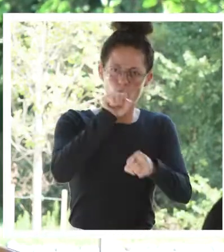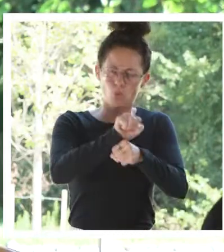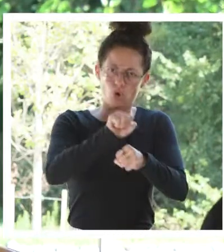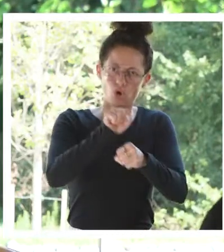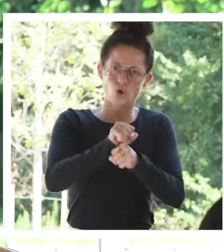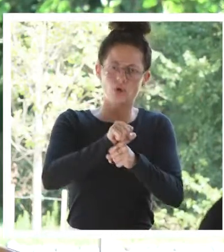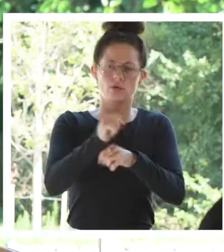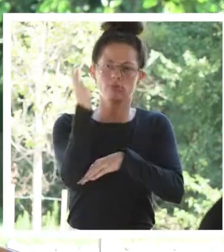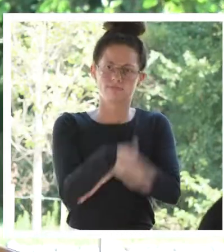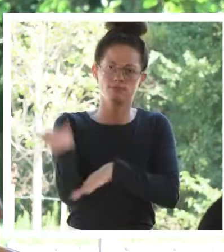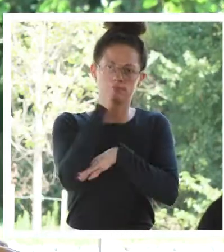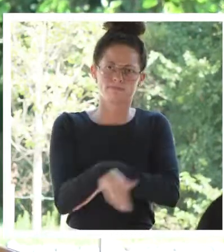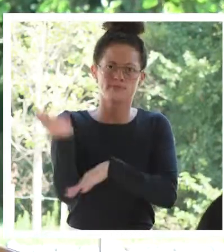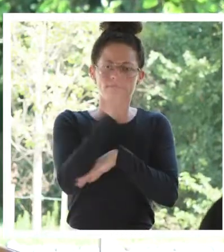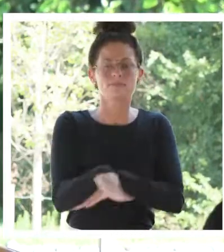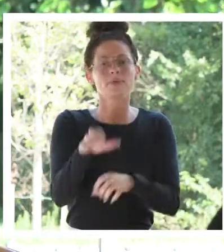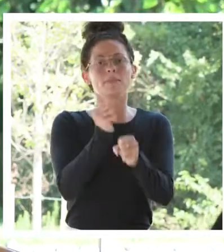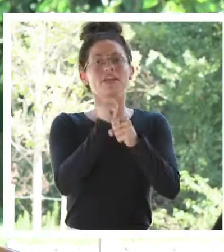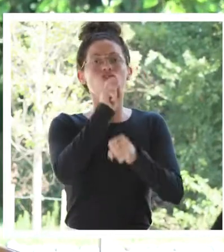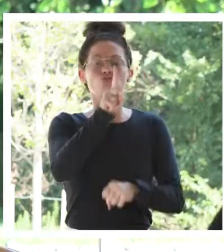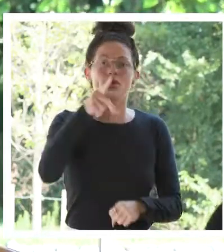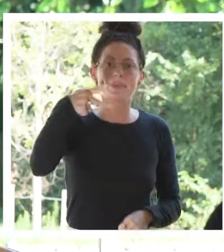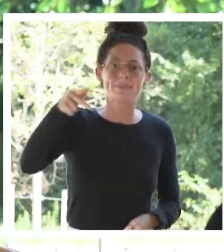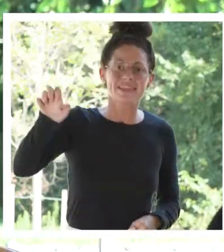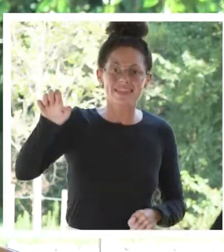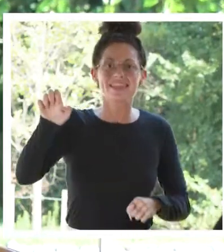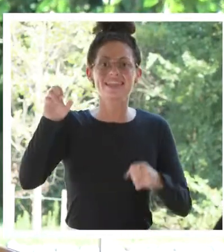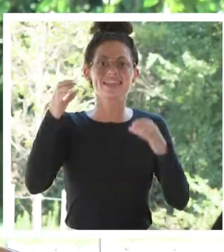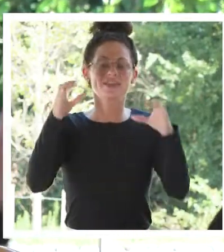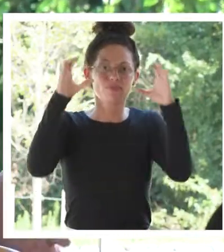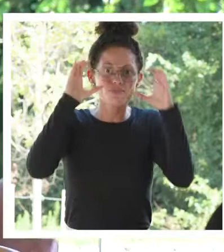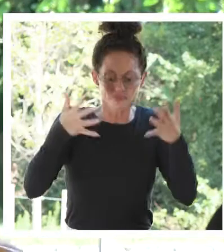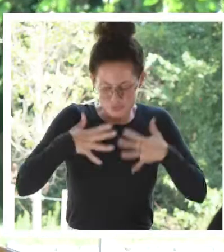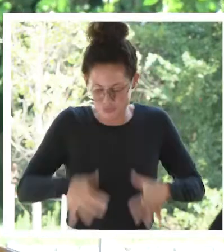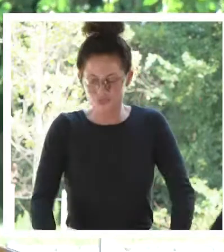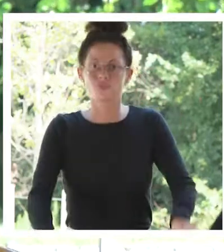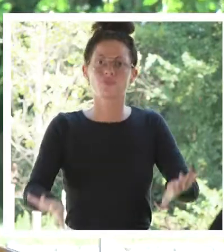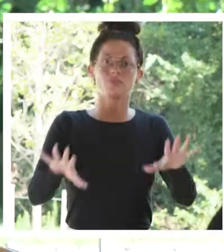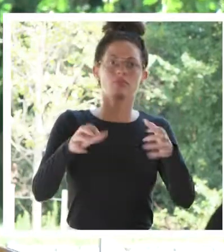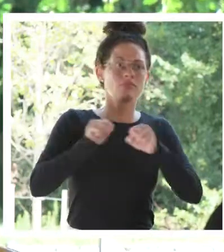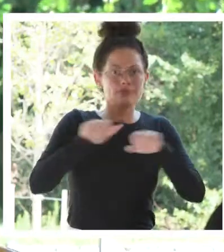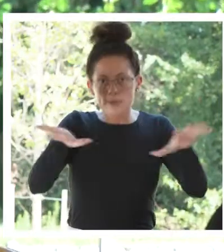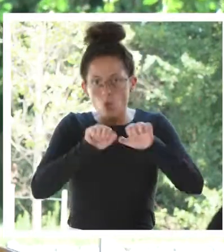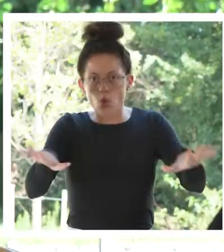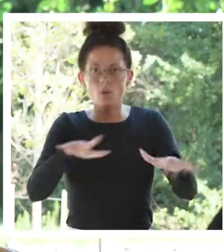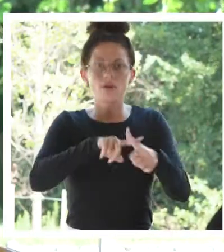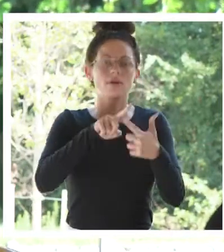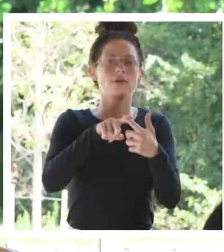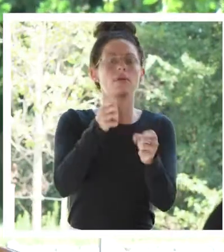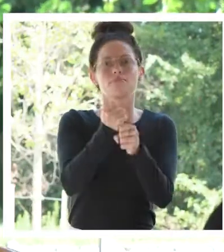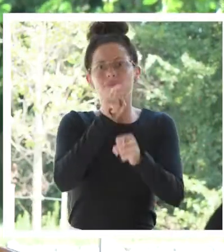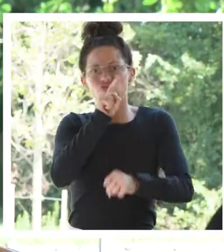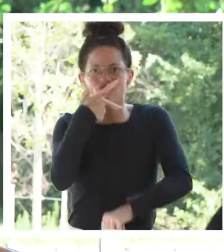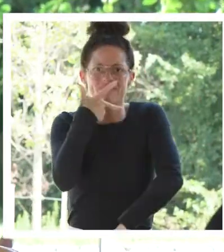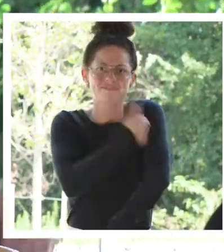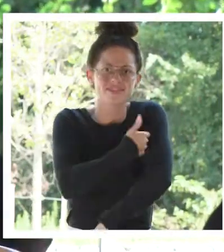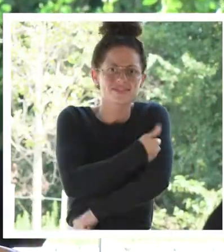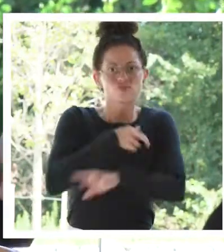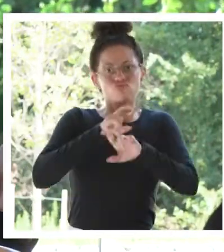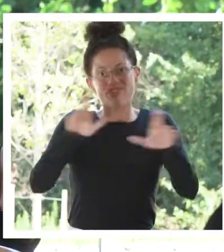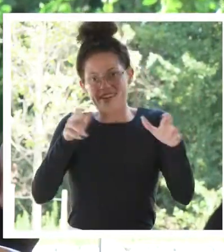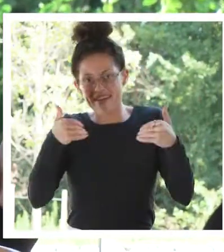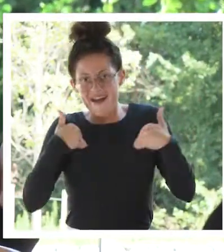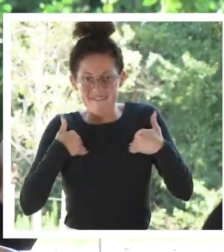the PPE where it was needed, to try to make sure we deployed vaccines more quickly and effectively, and to